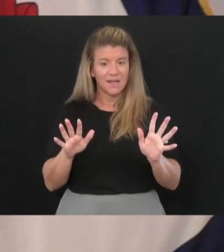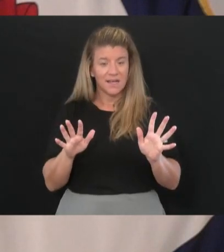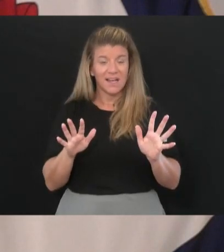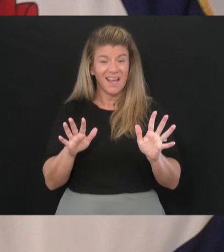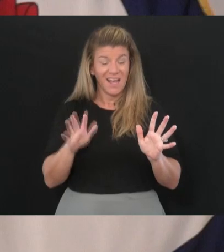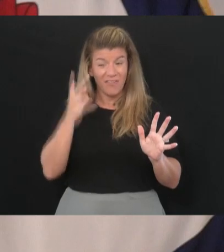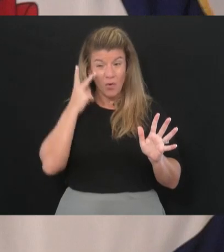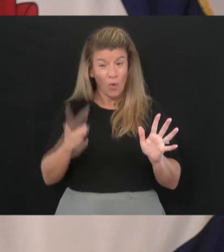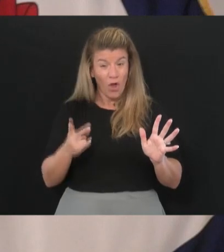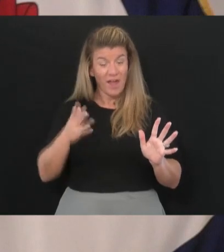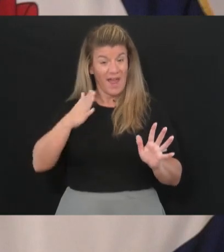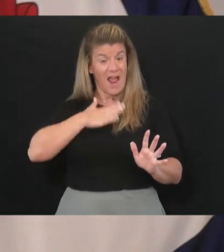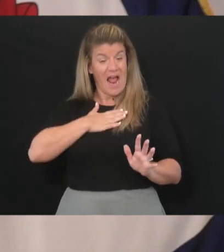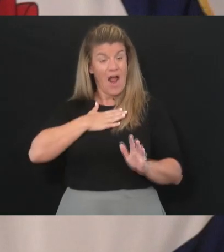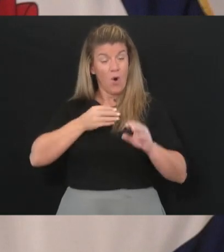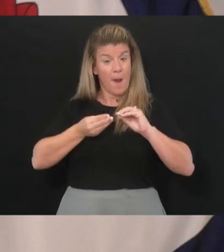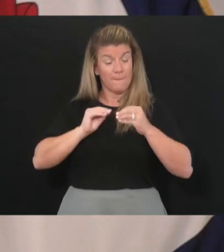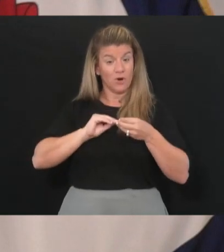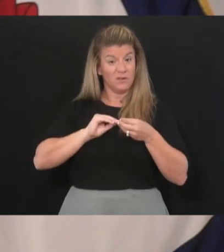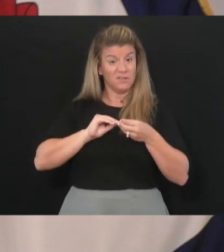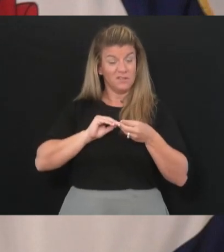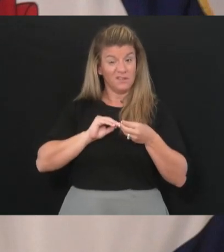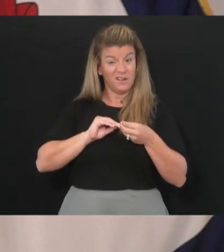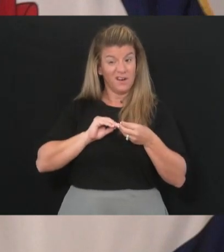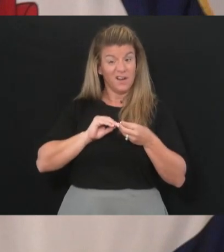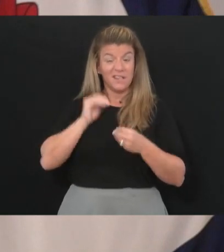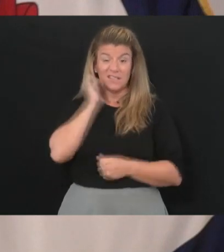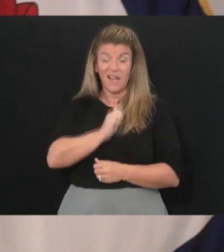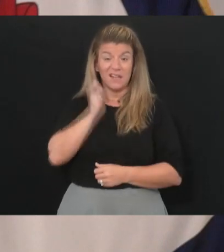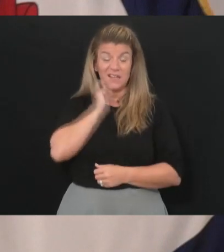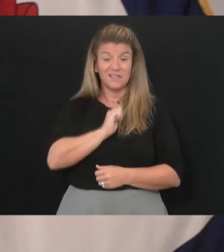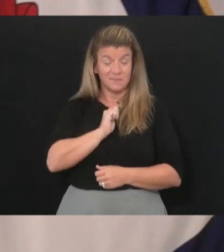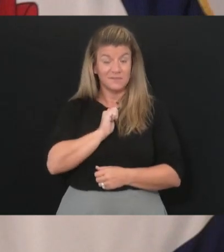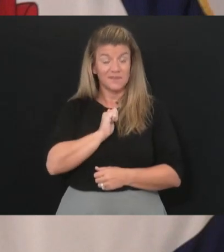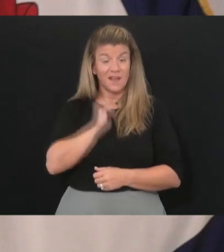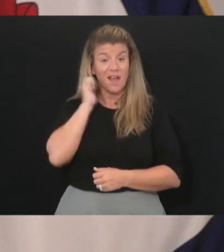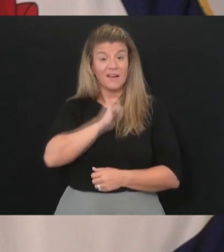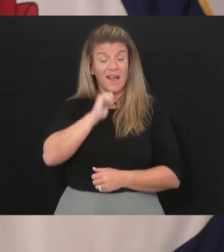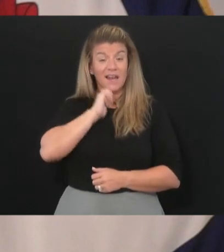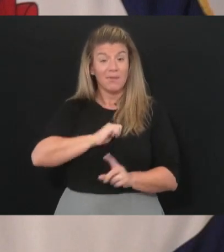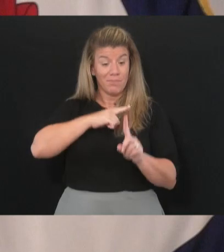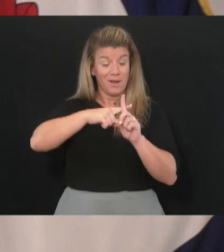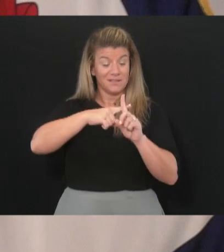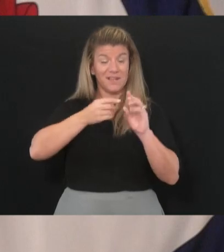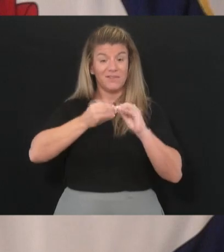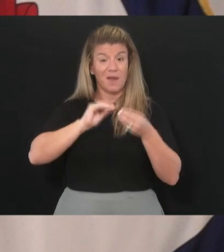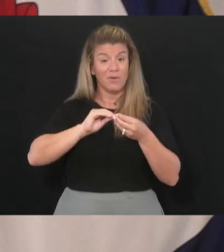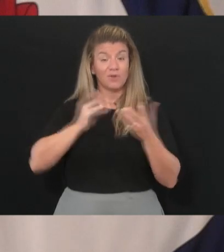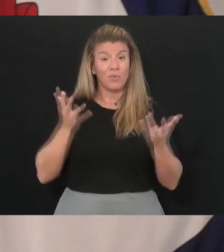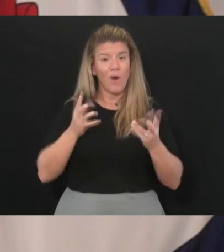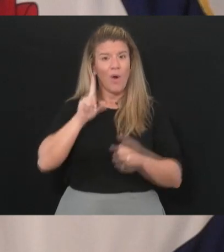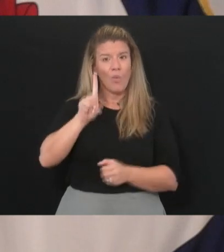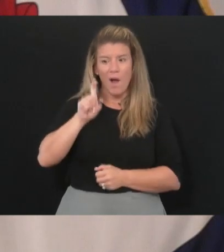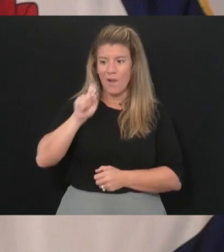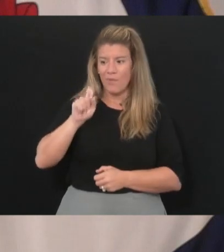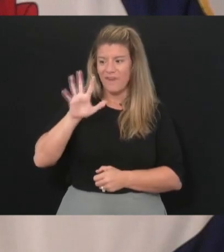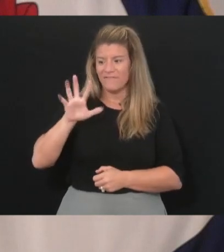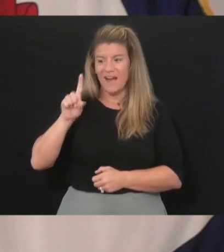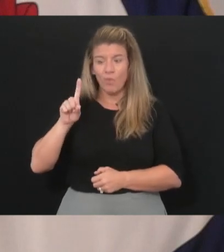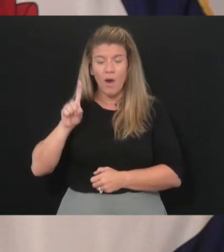if you look at our positivity rate of daily, our daily positivity rate is 1.51